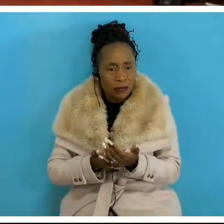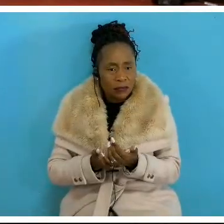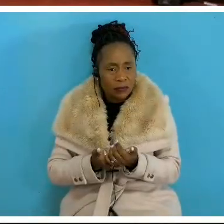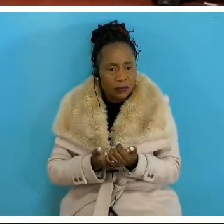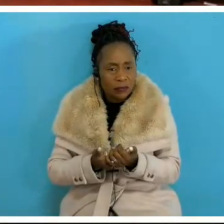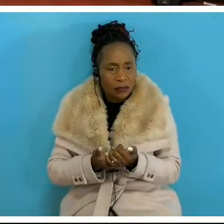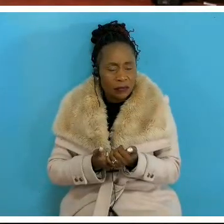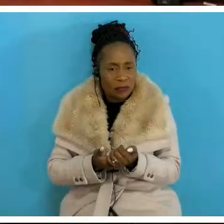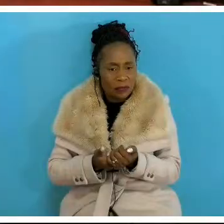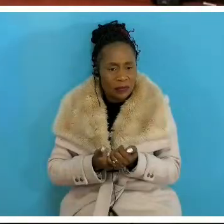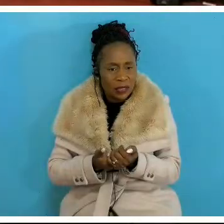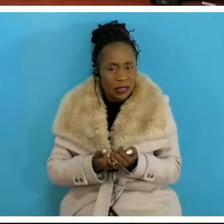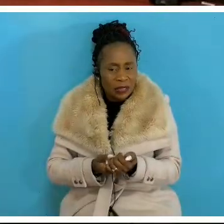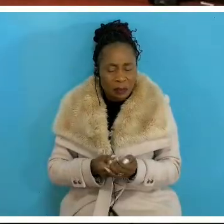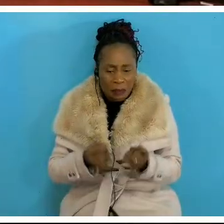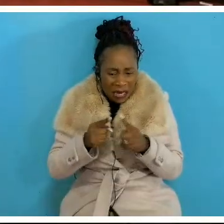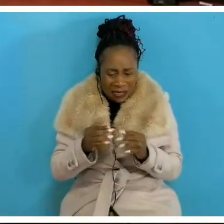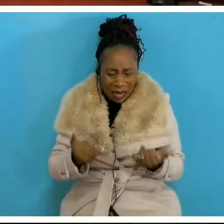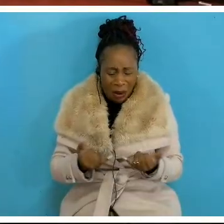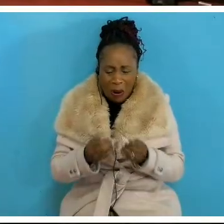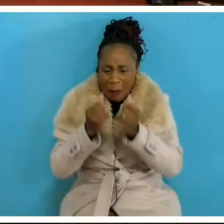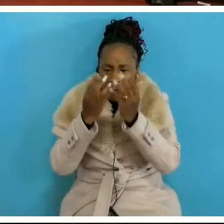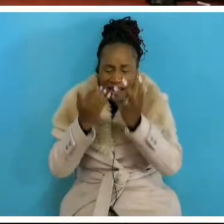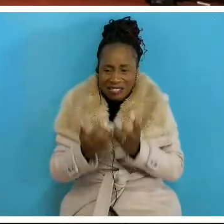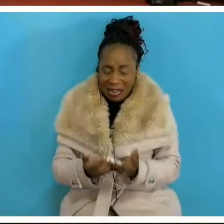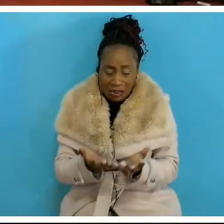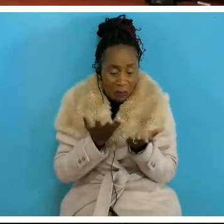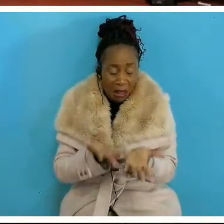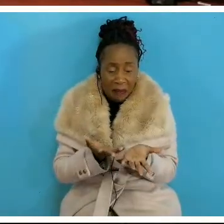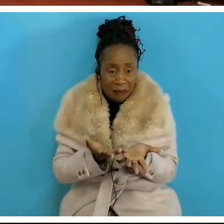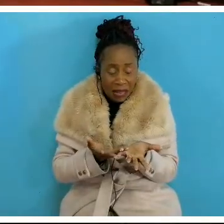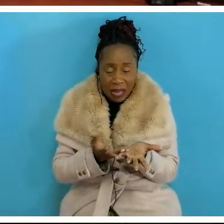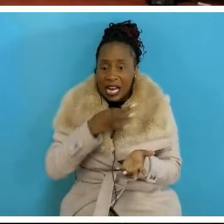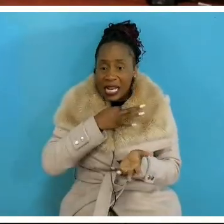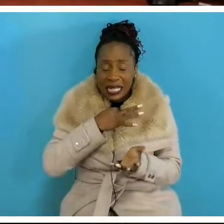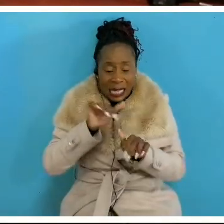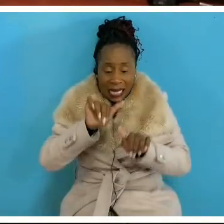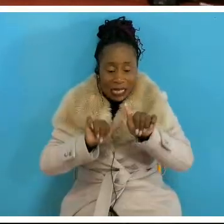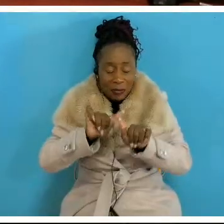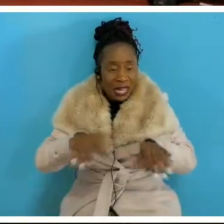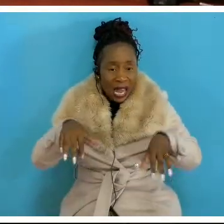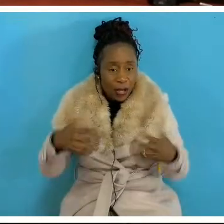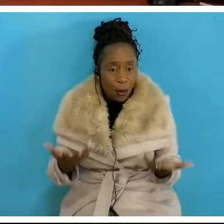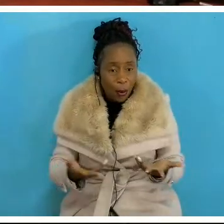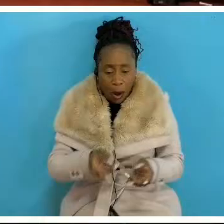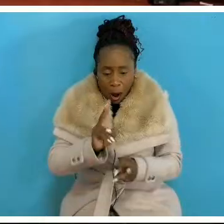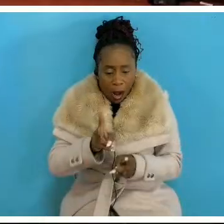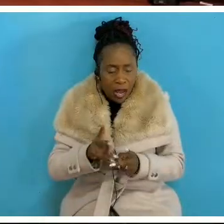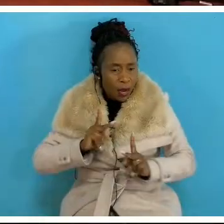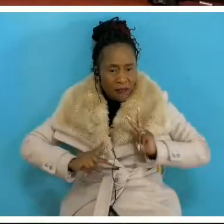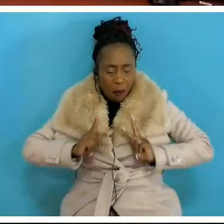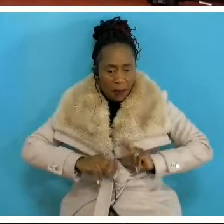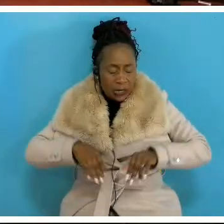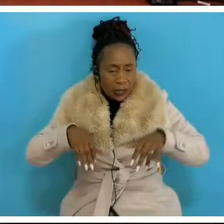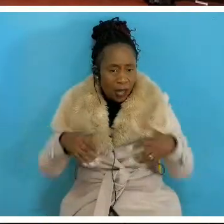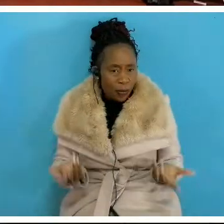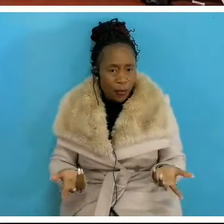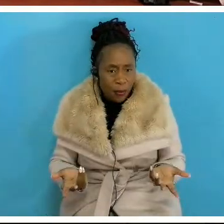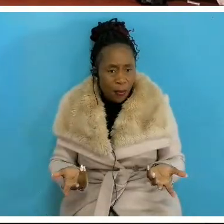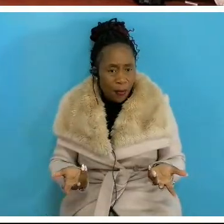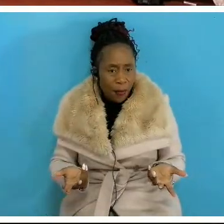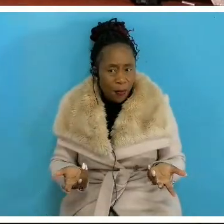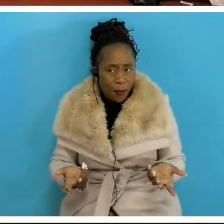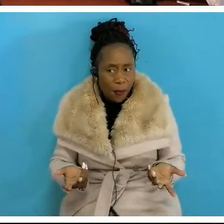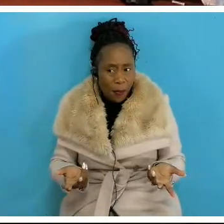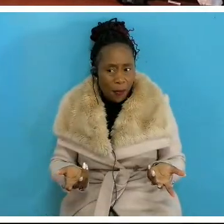just hanging there. There's no risk assessment. And again, there's no performance plan.